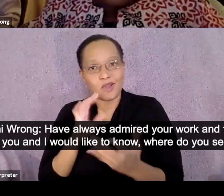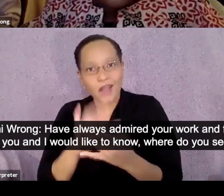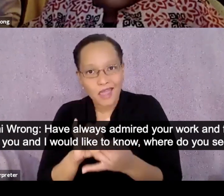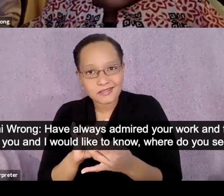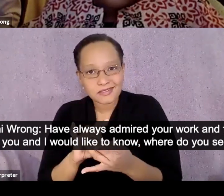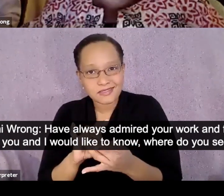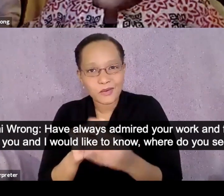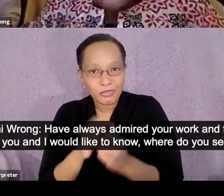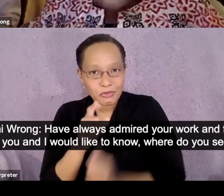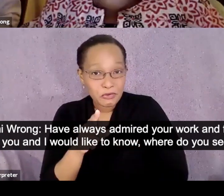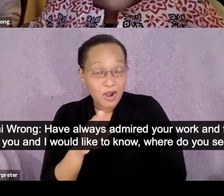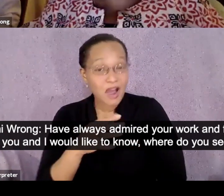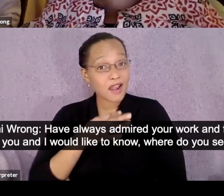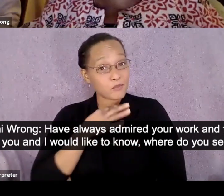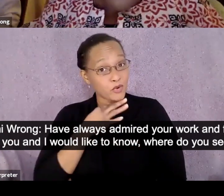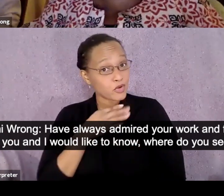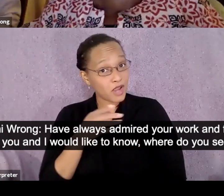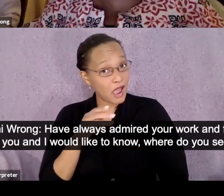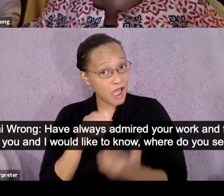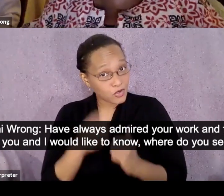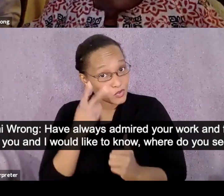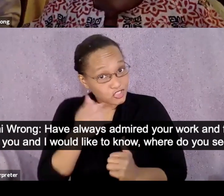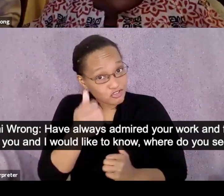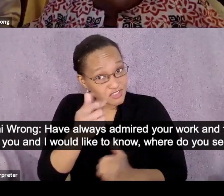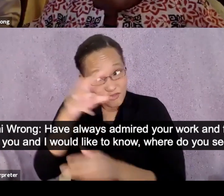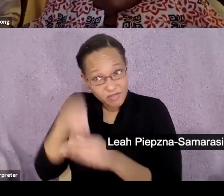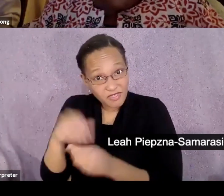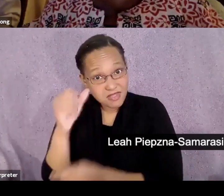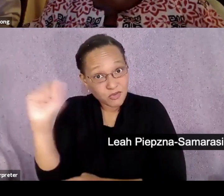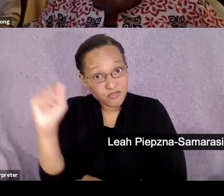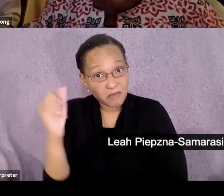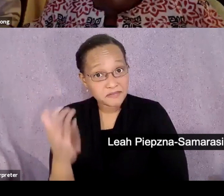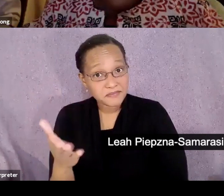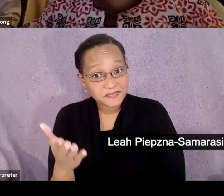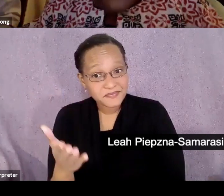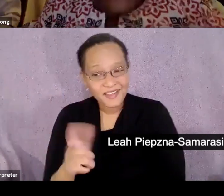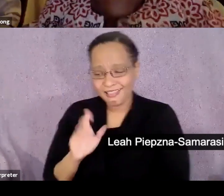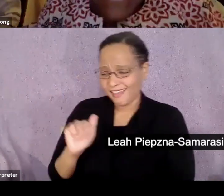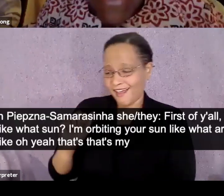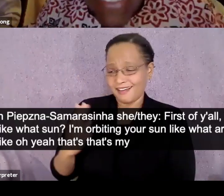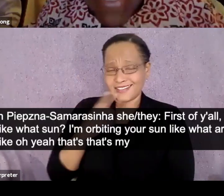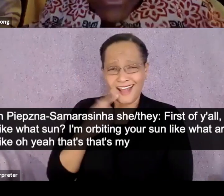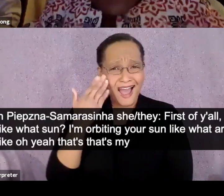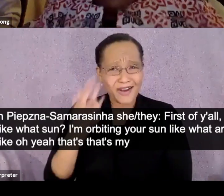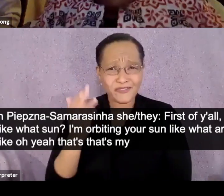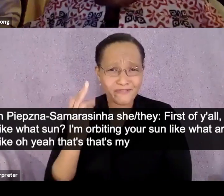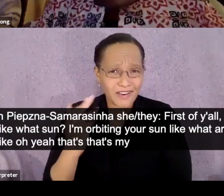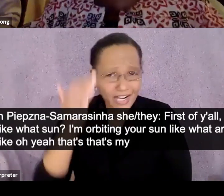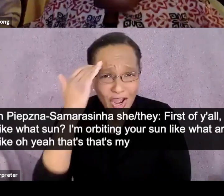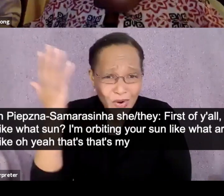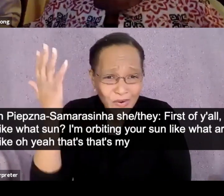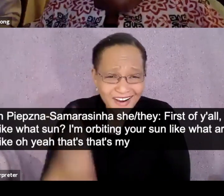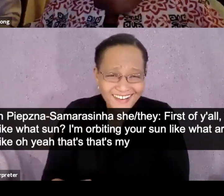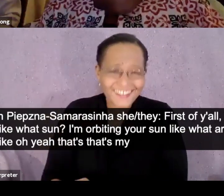like to know, where do you see yourself in the movement? I don't fucking know. First of all, Yomi, thank you so much.